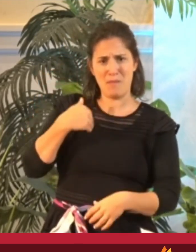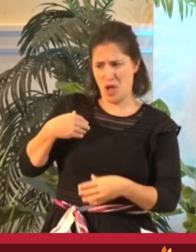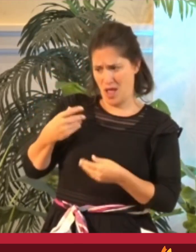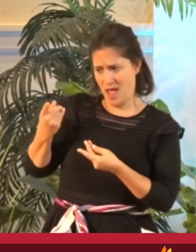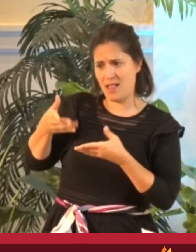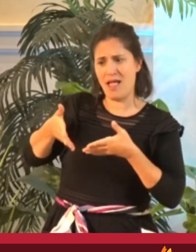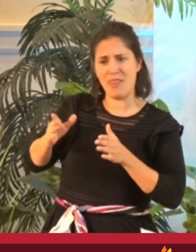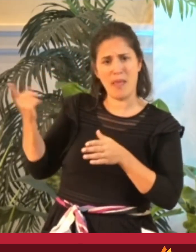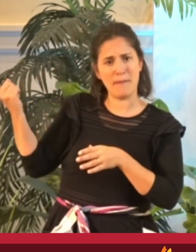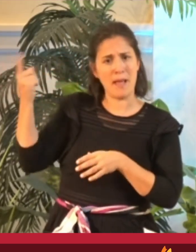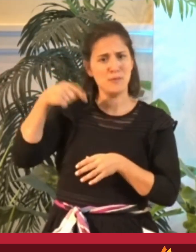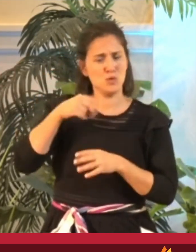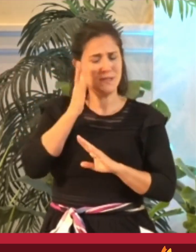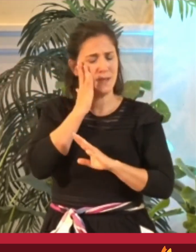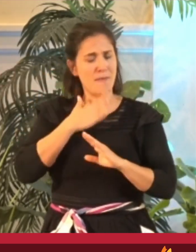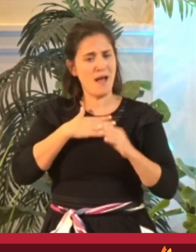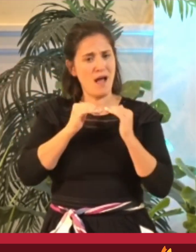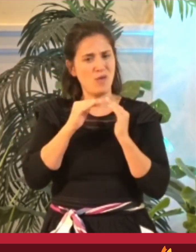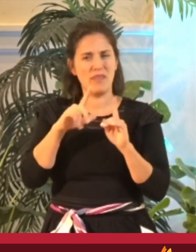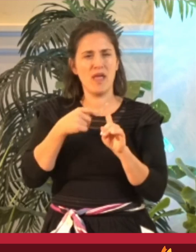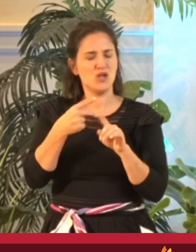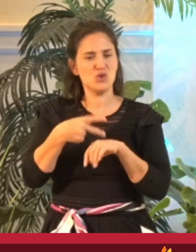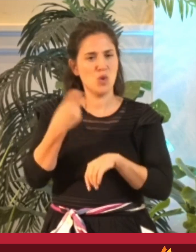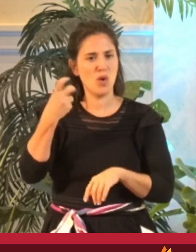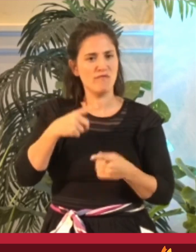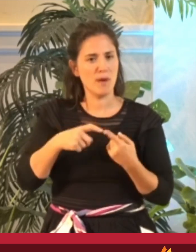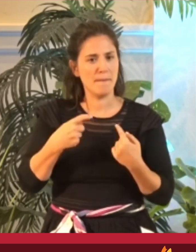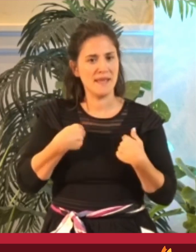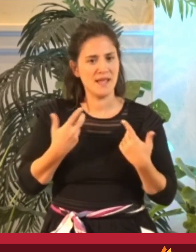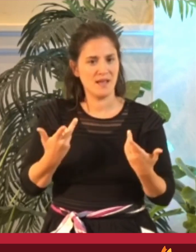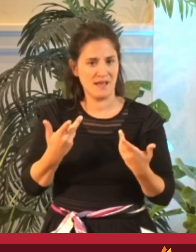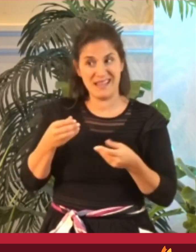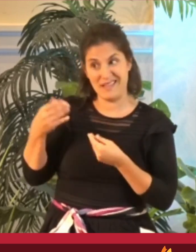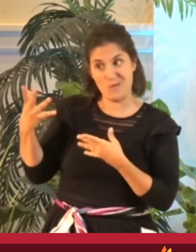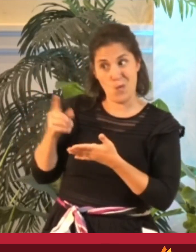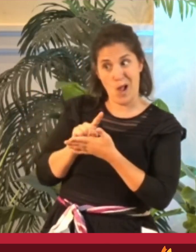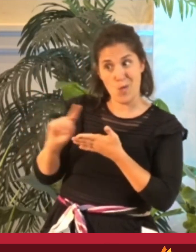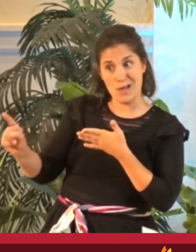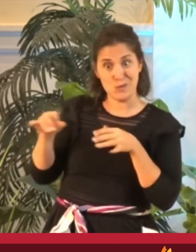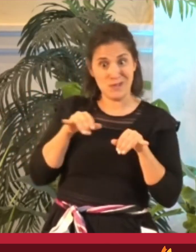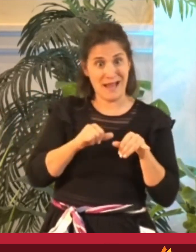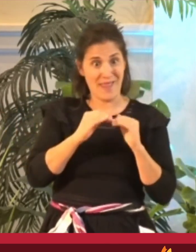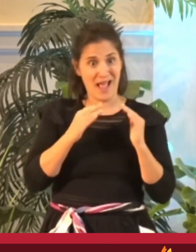Or you gave them a week to stay and they stayed 3 years.